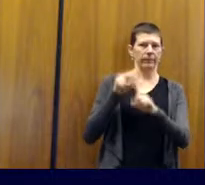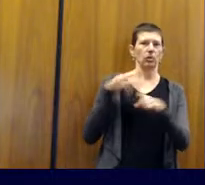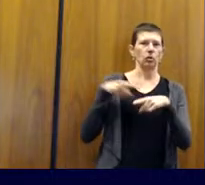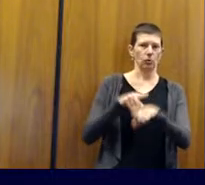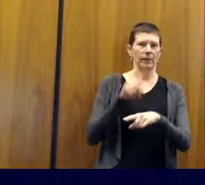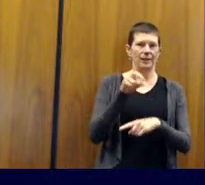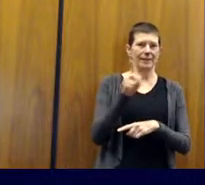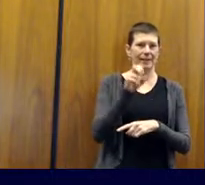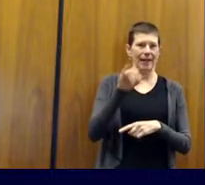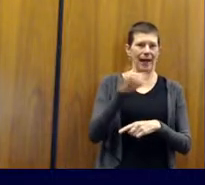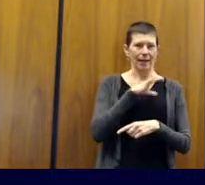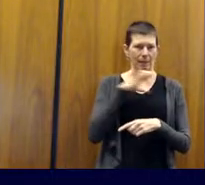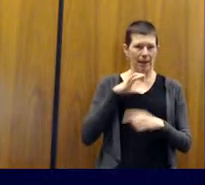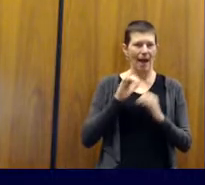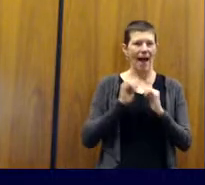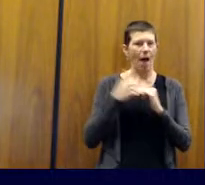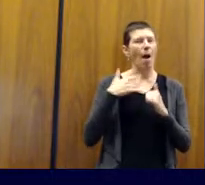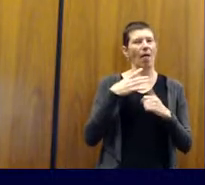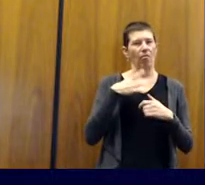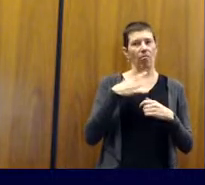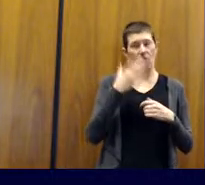and the way I thought it was being directed.